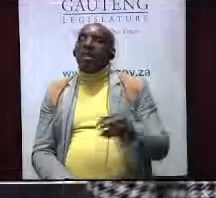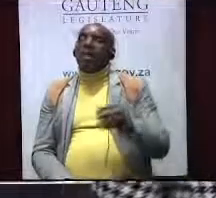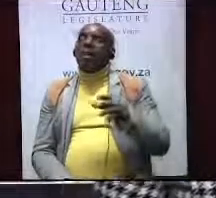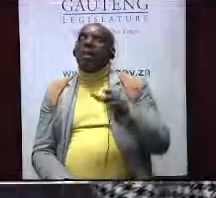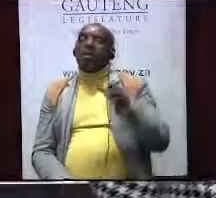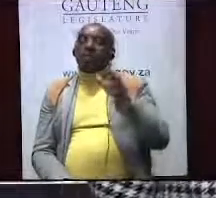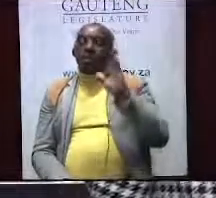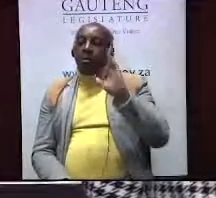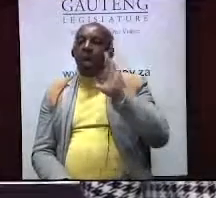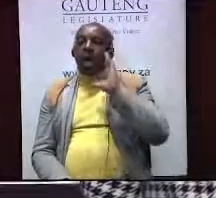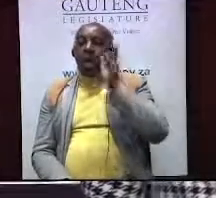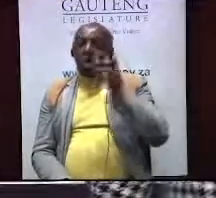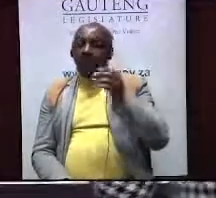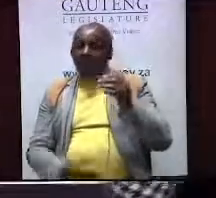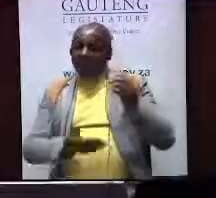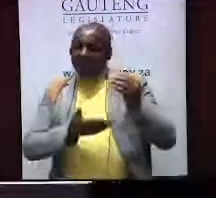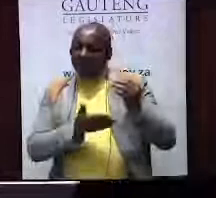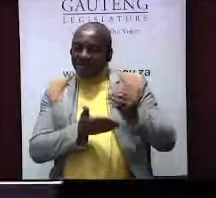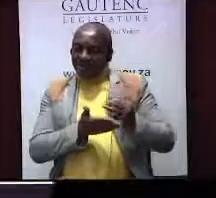kusindiswa